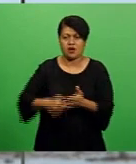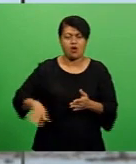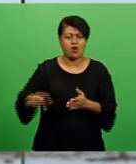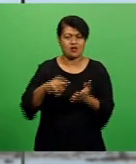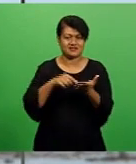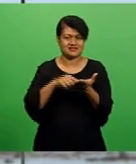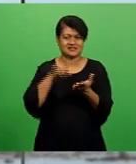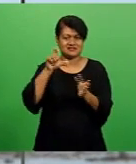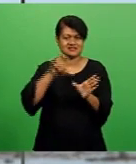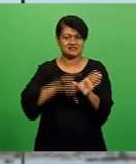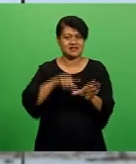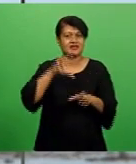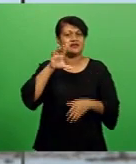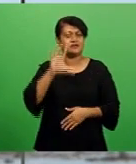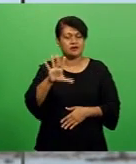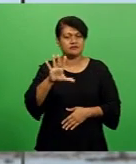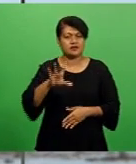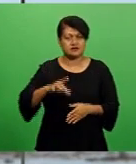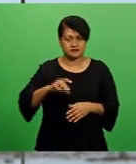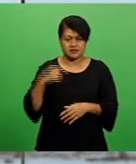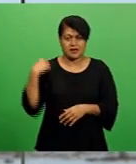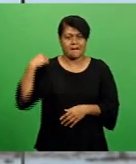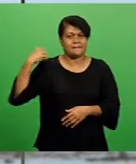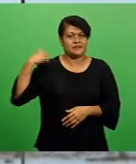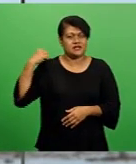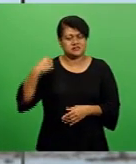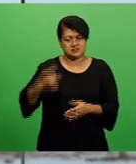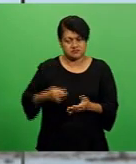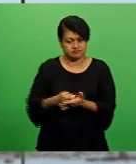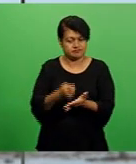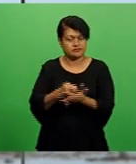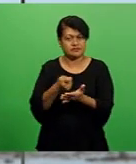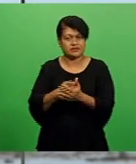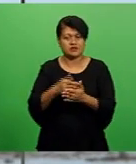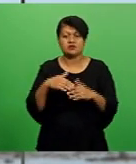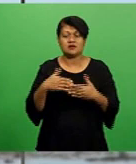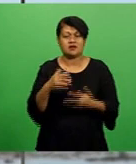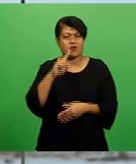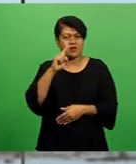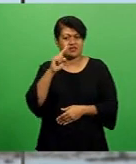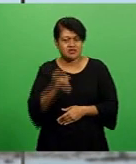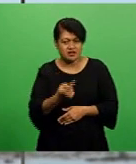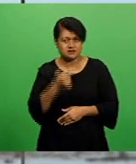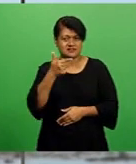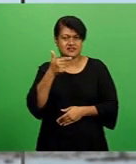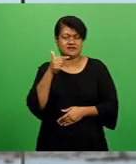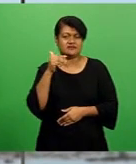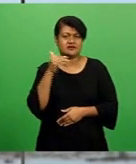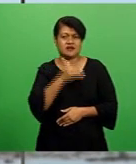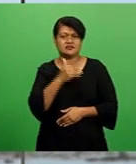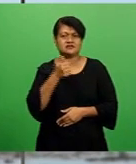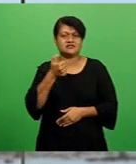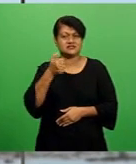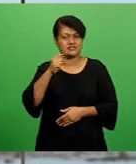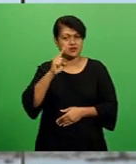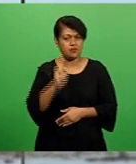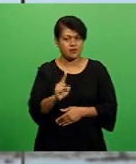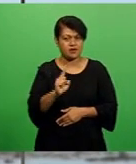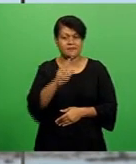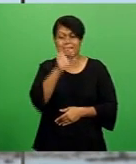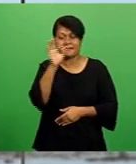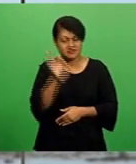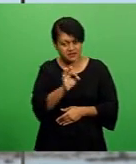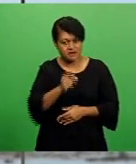Friday. Over 4,800 applications have been received, but only 1,761 or 37% have been